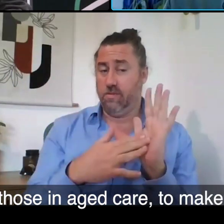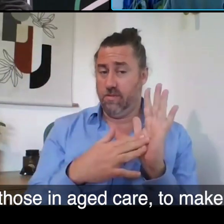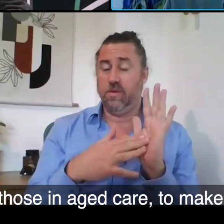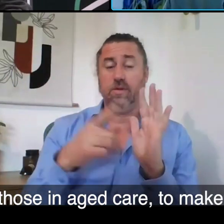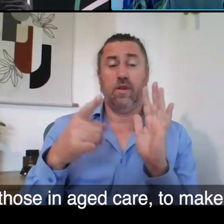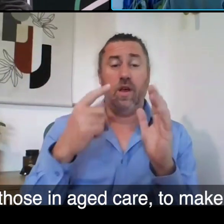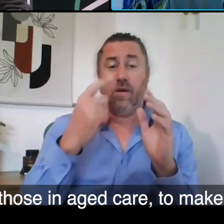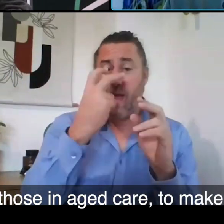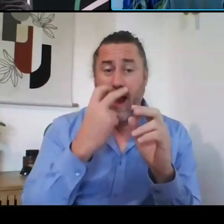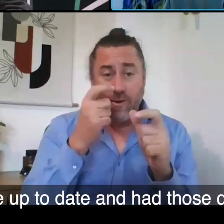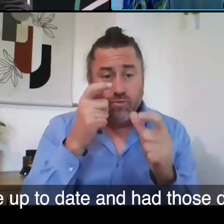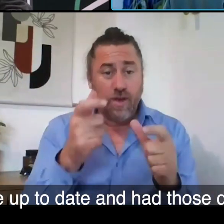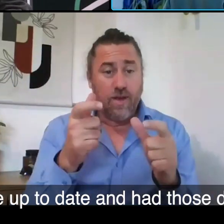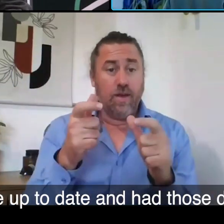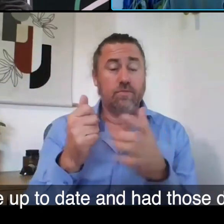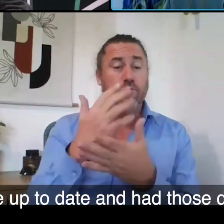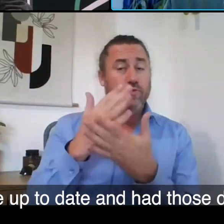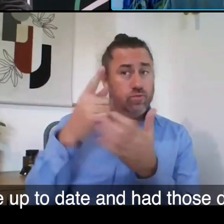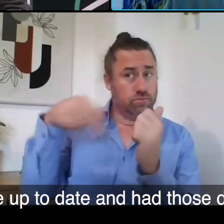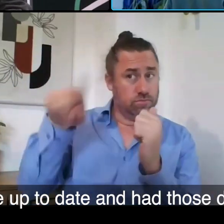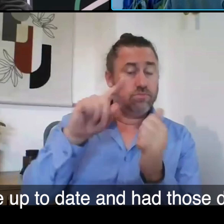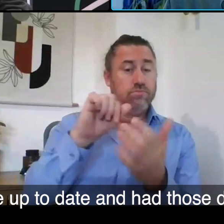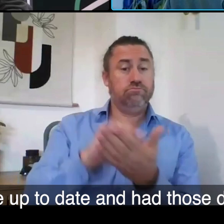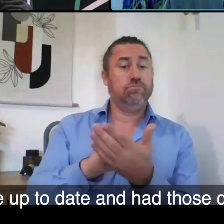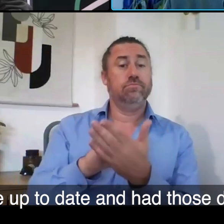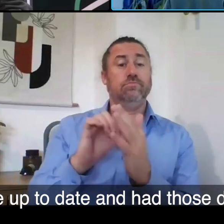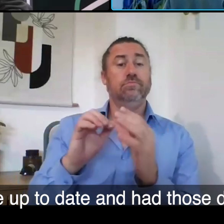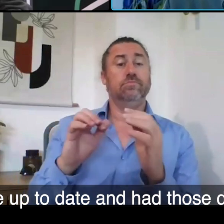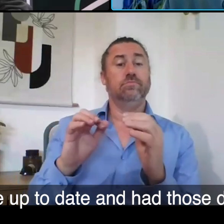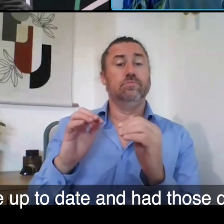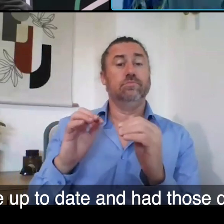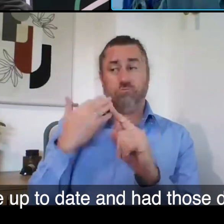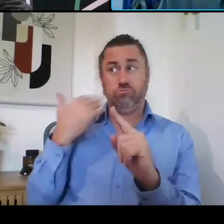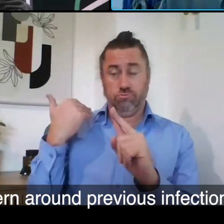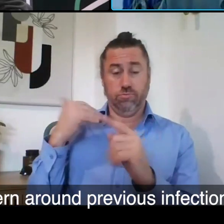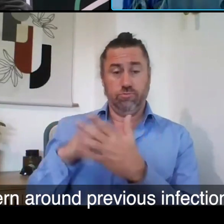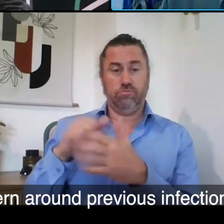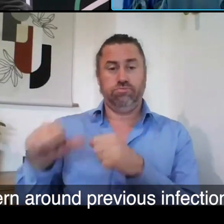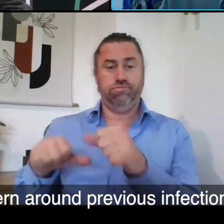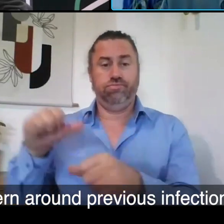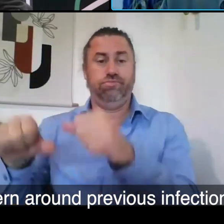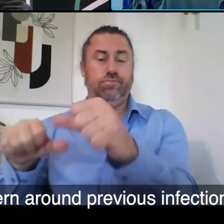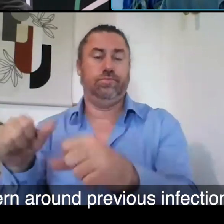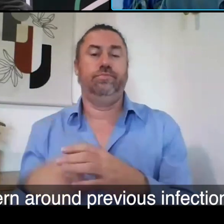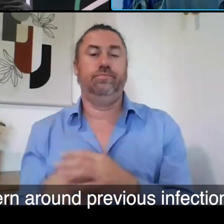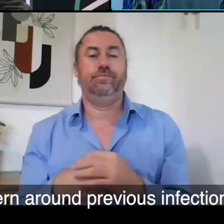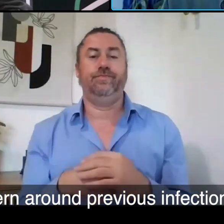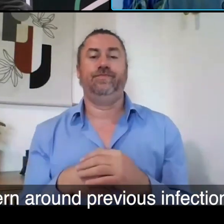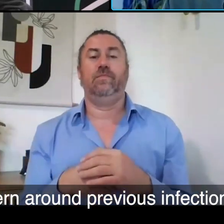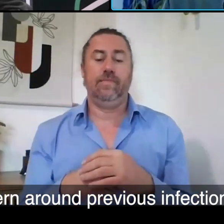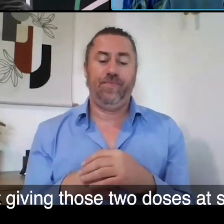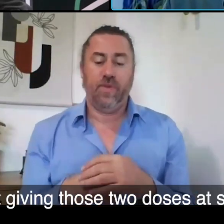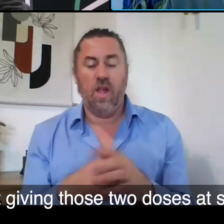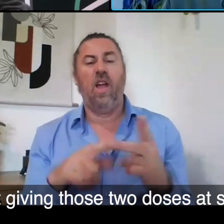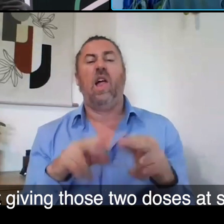aged care, to make sure that they're up to date and had those doses. Less concern around previous infection